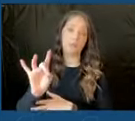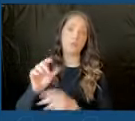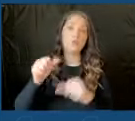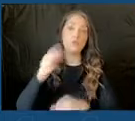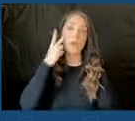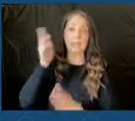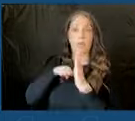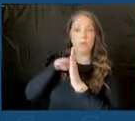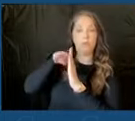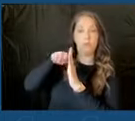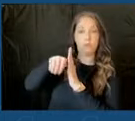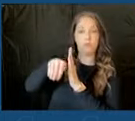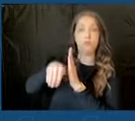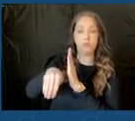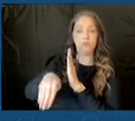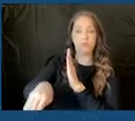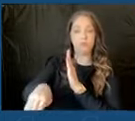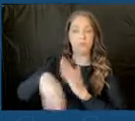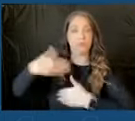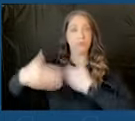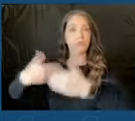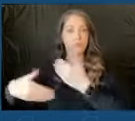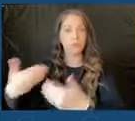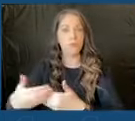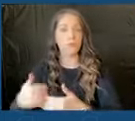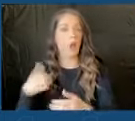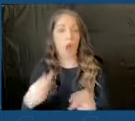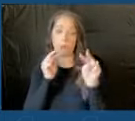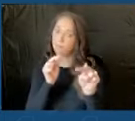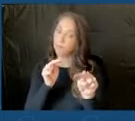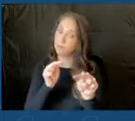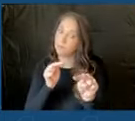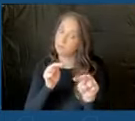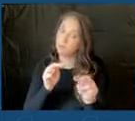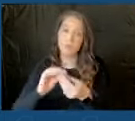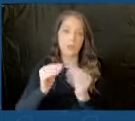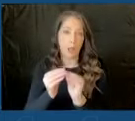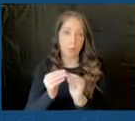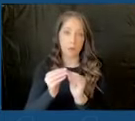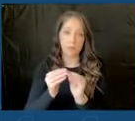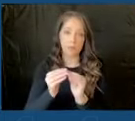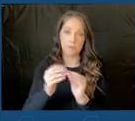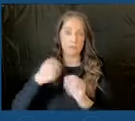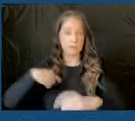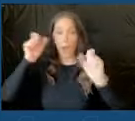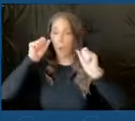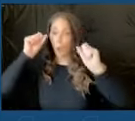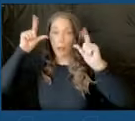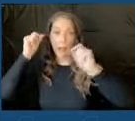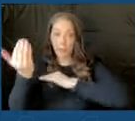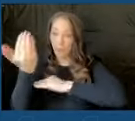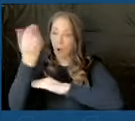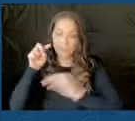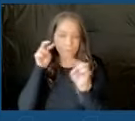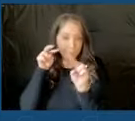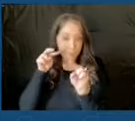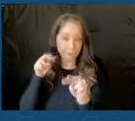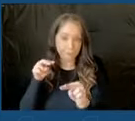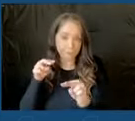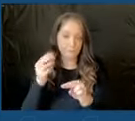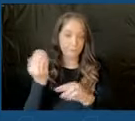the progress we've made till now. But I track these numbers like a hawk. It's the first thing I look at in the morning, and I make sure nothing happened by the end of the day.